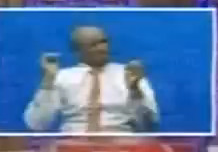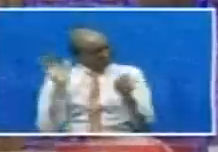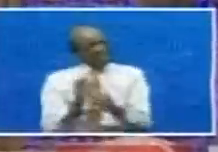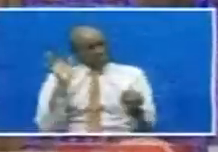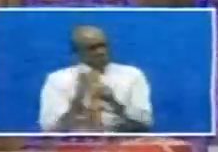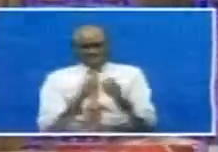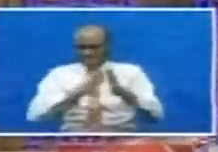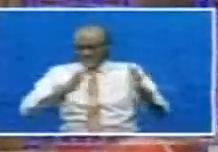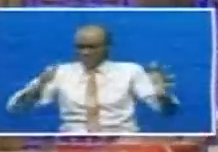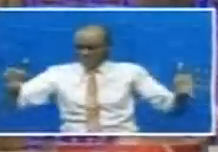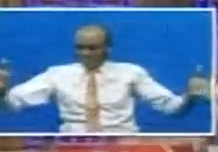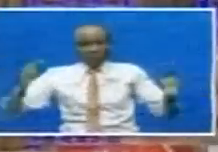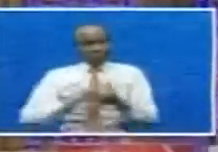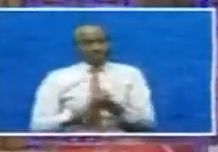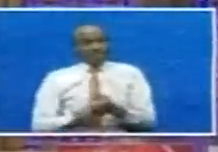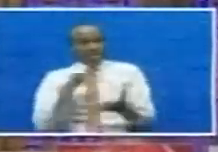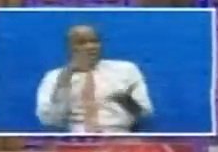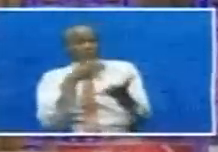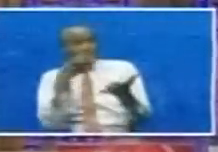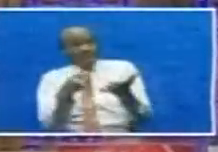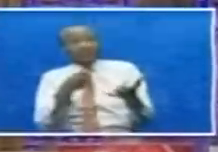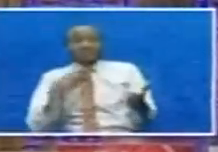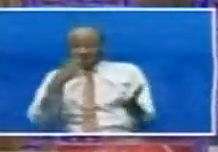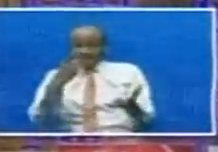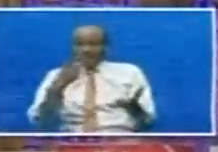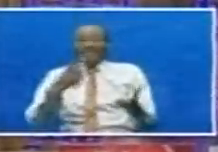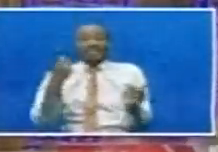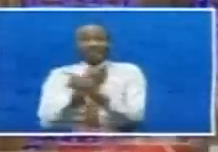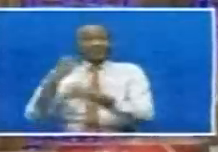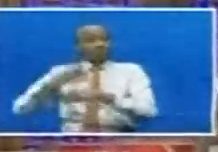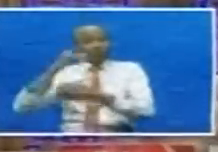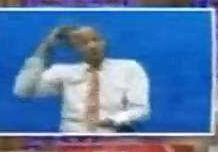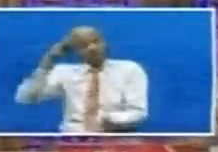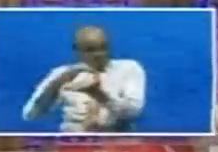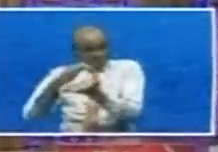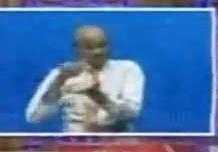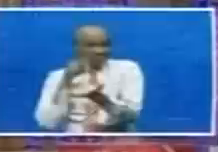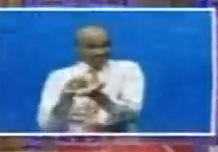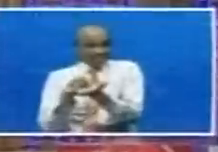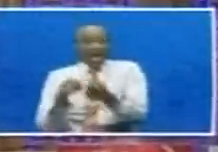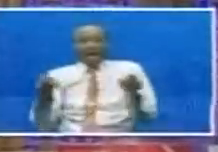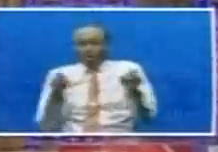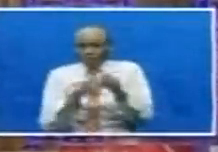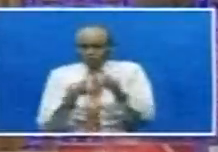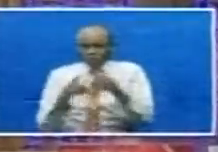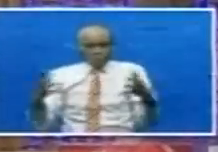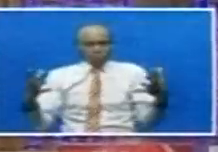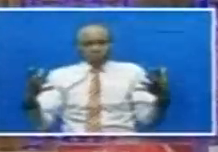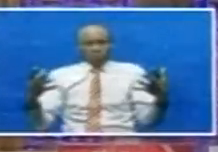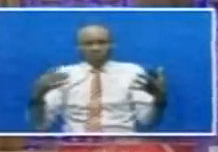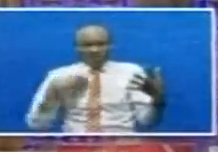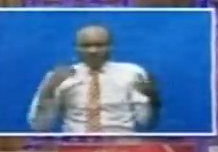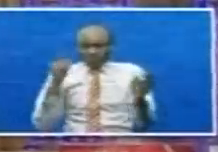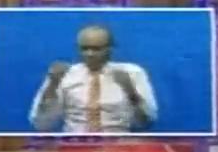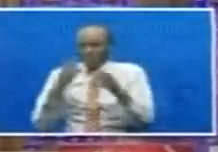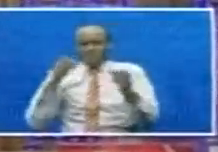these recommendations was the reduction in number of the parastatals, the rationalizations of most of